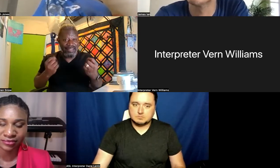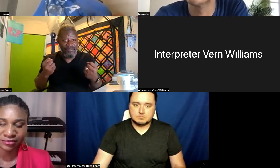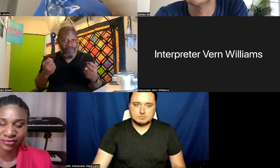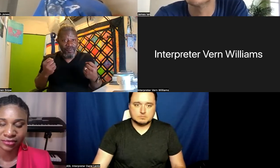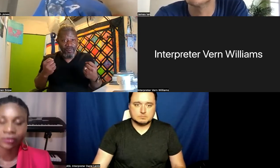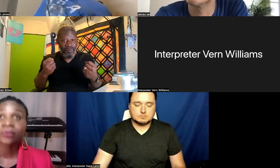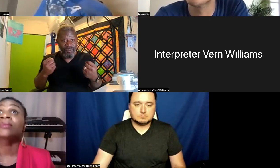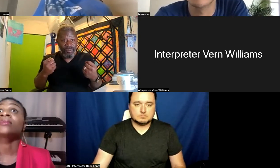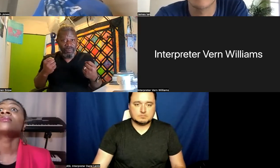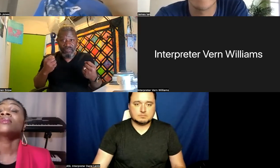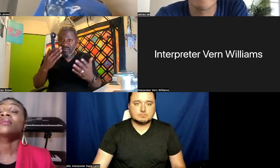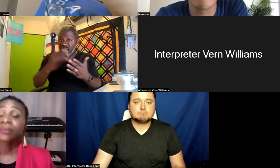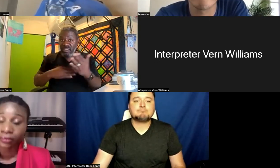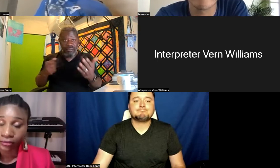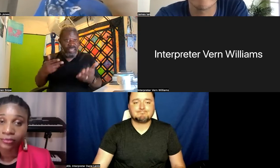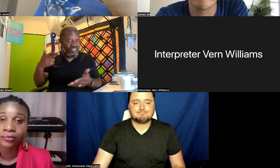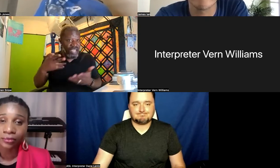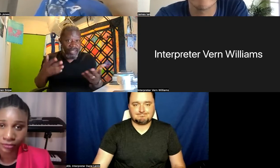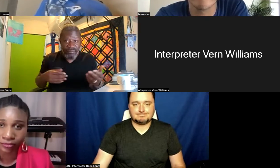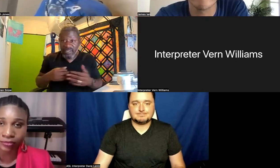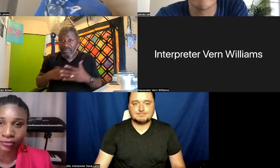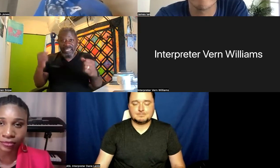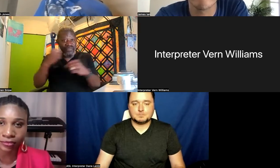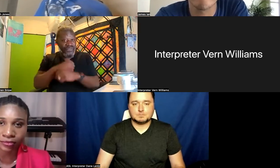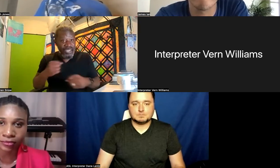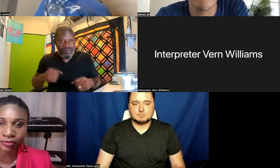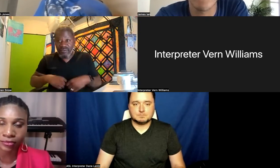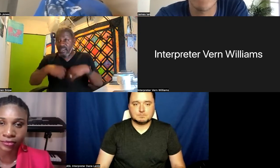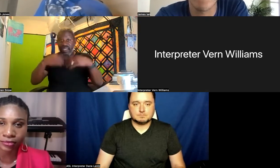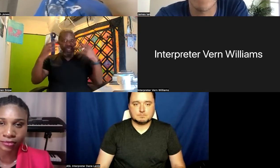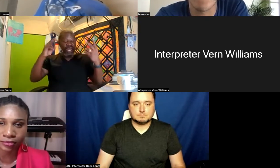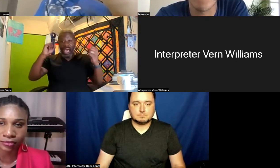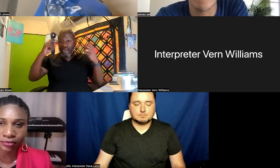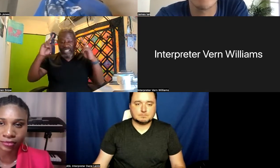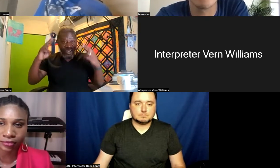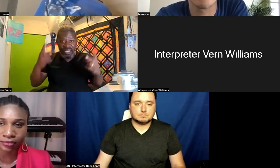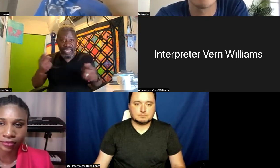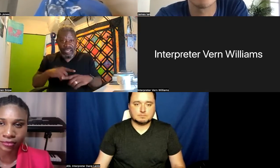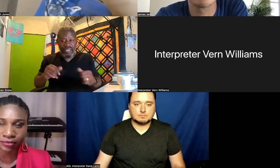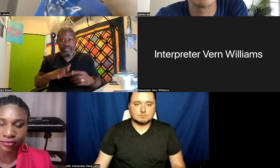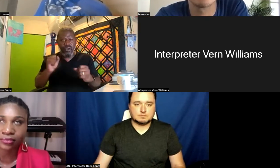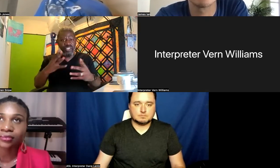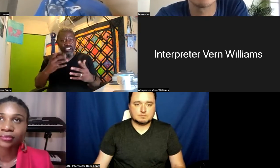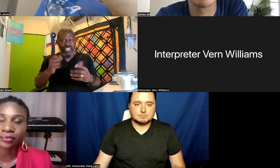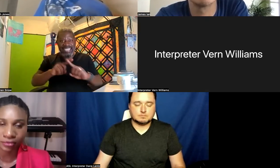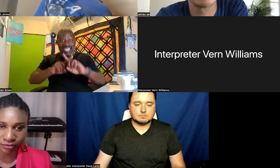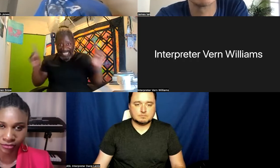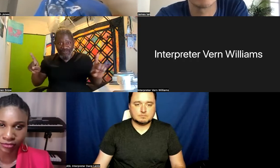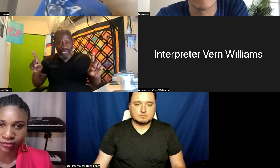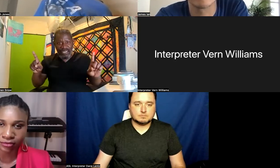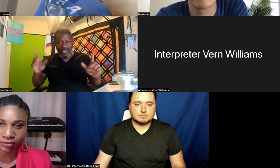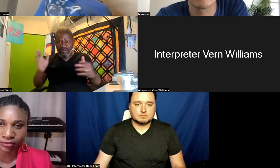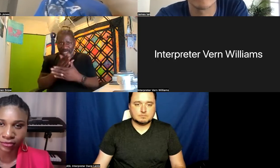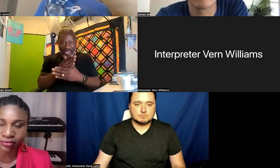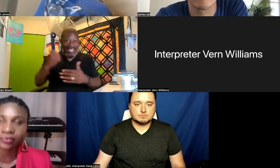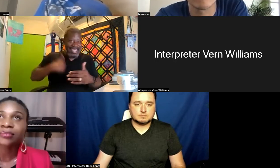signs. Some get shot, some get in a fight, a lot of misunderstanding comes in. So there is a